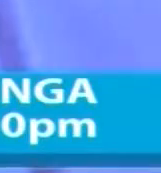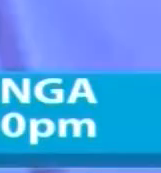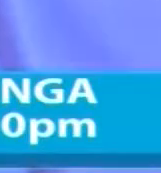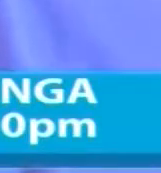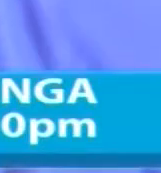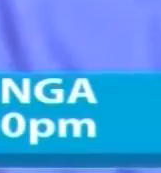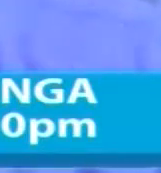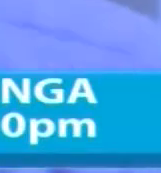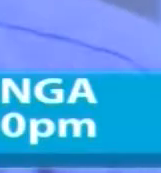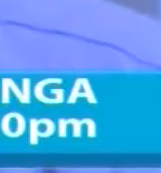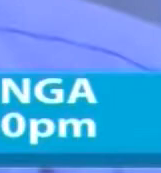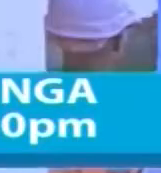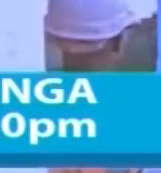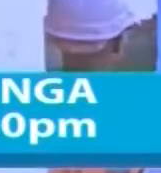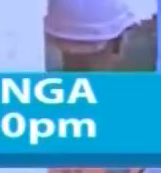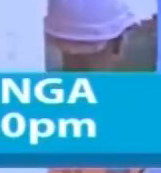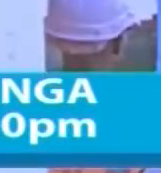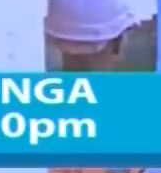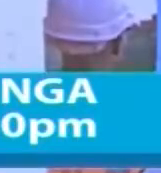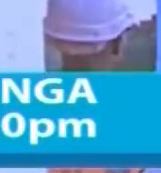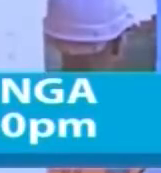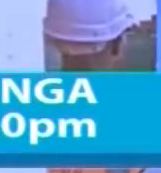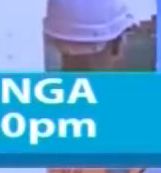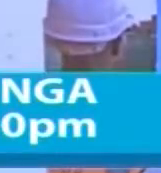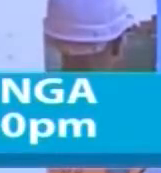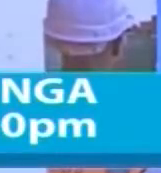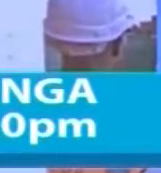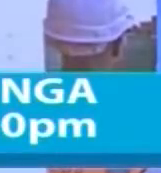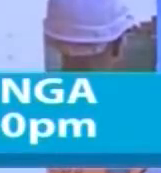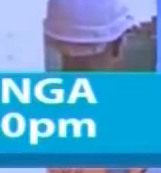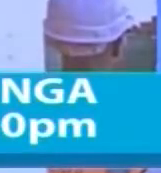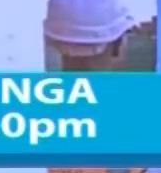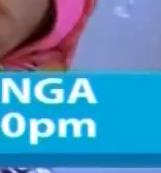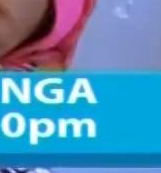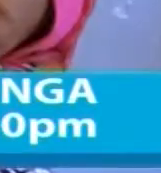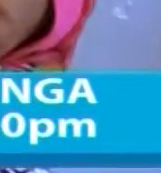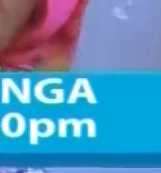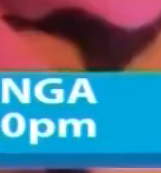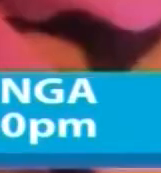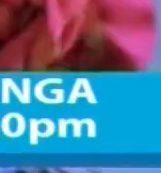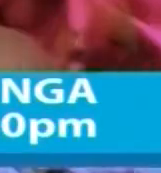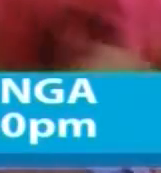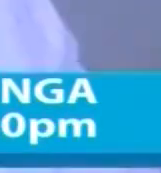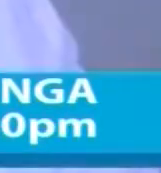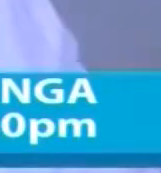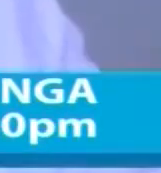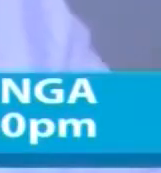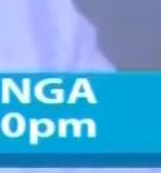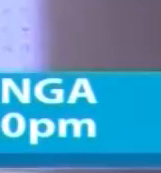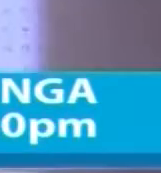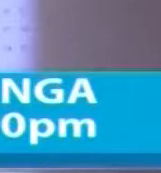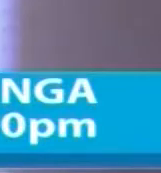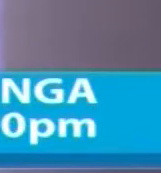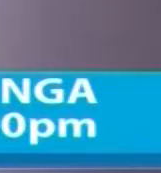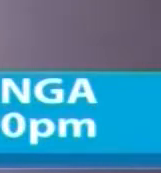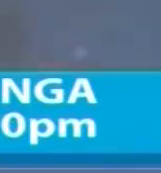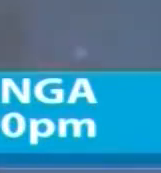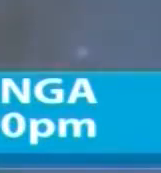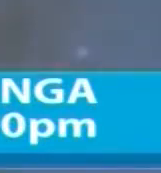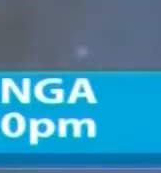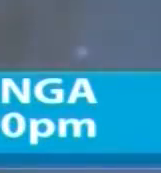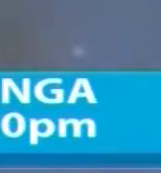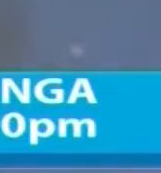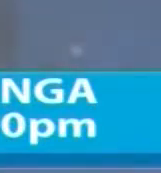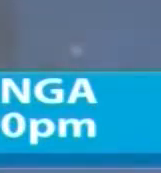That's all. Get passion. Huyu mwanangu mimi namuona kulegea tu. Afaa tumpatie chupa moja ya maji. Maji asikioni?